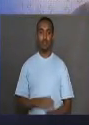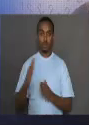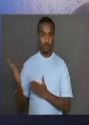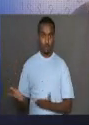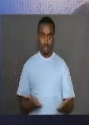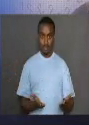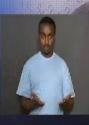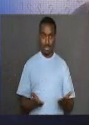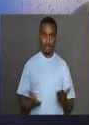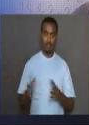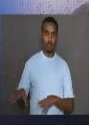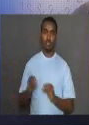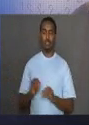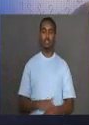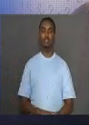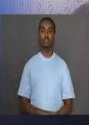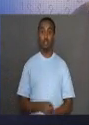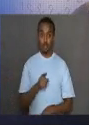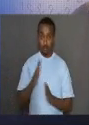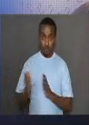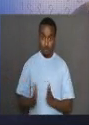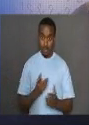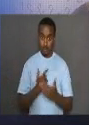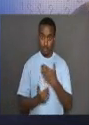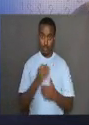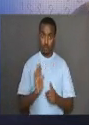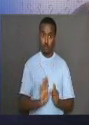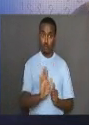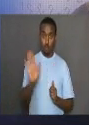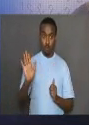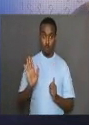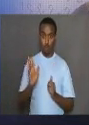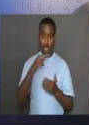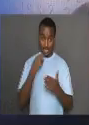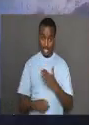Welcome back, students. Are you ready to discuss your results?